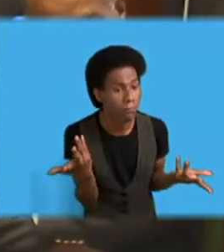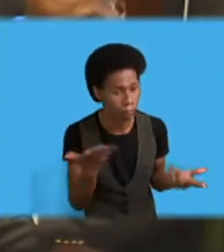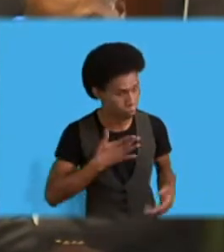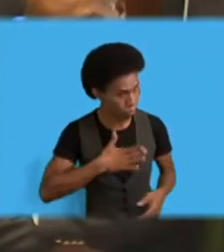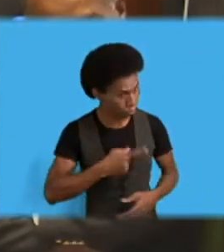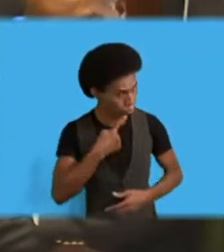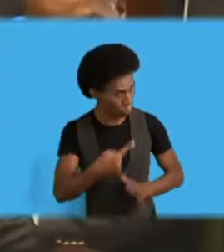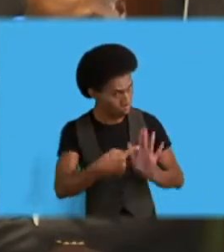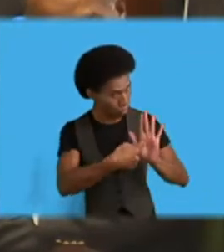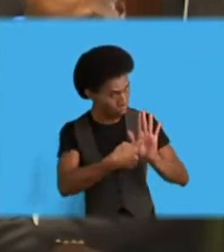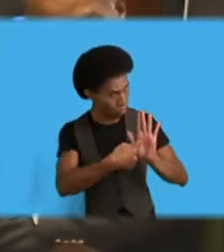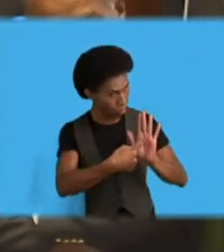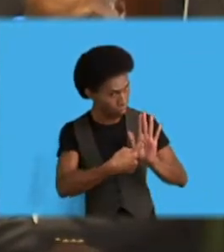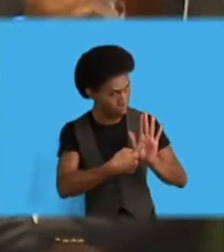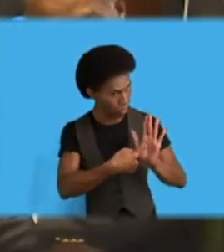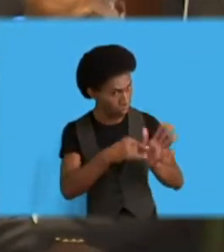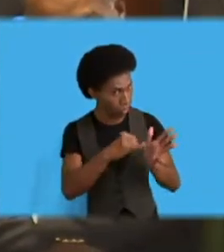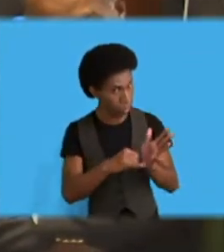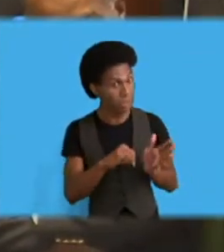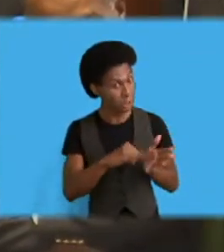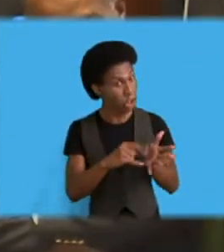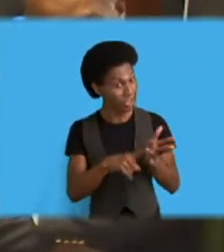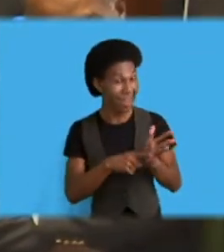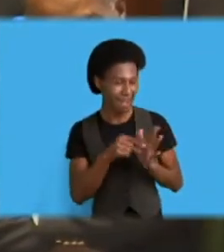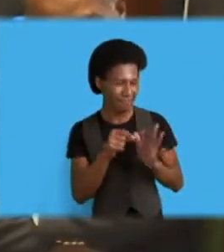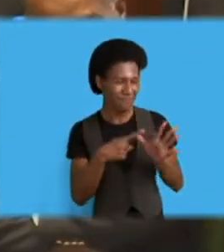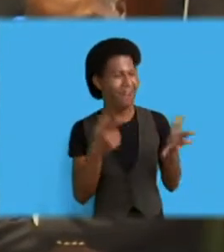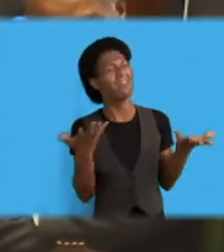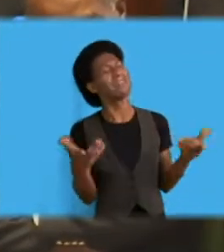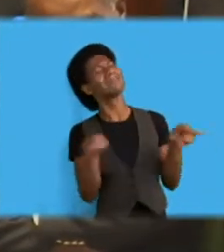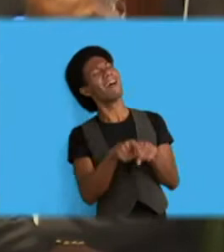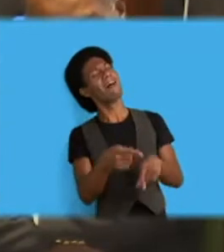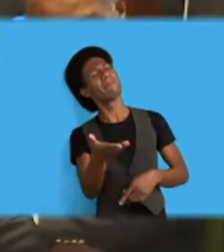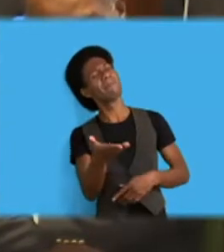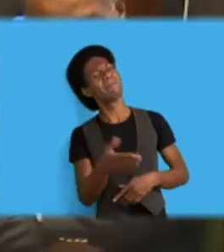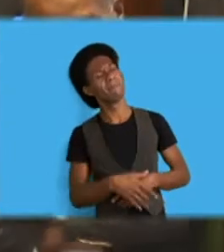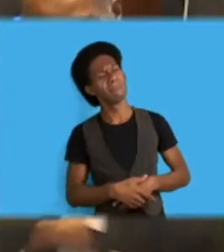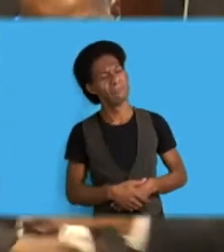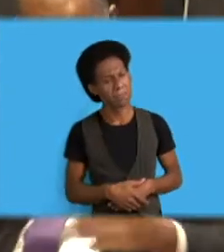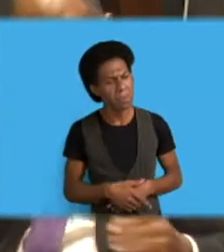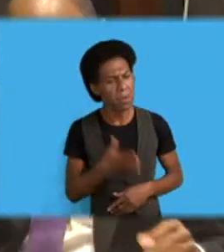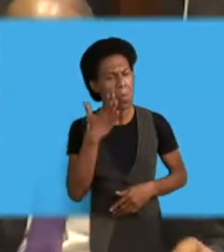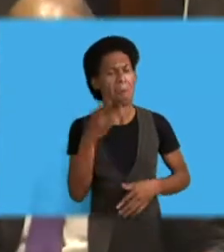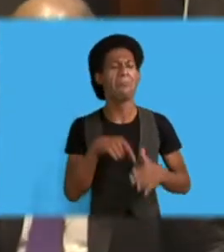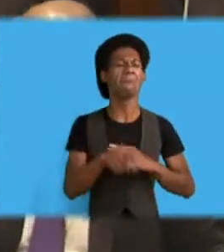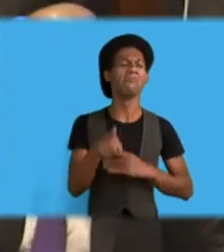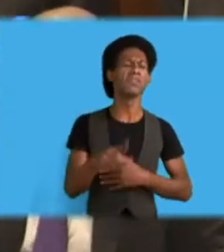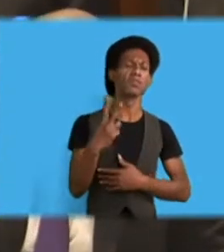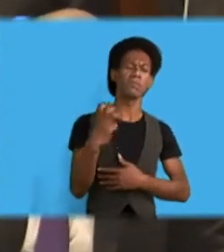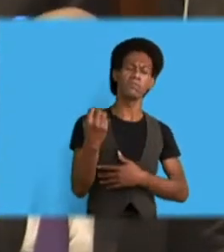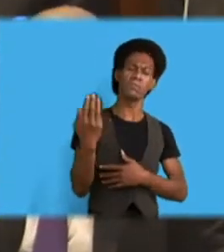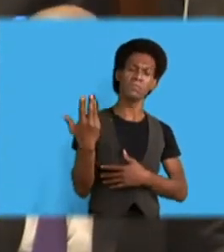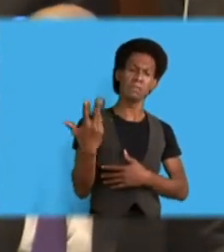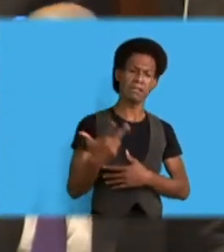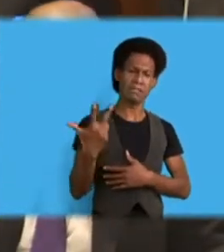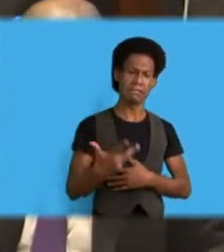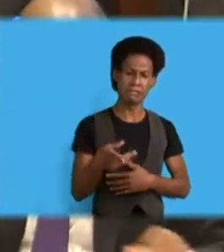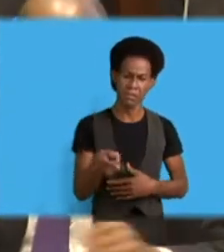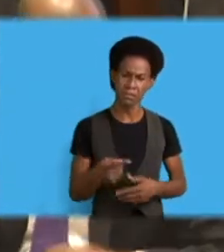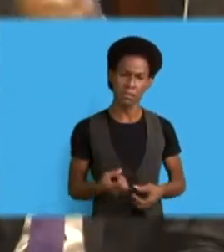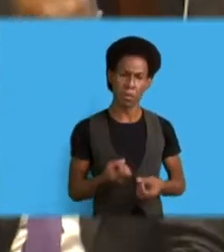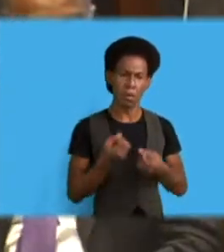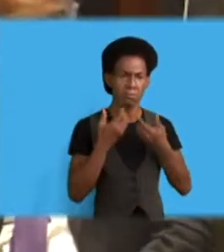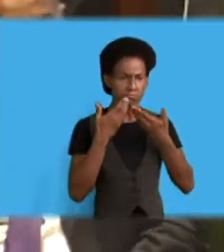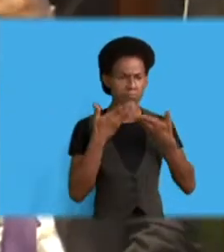such a summit in 2018. Expounding a little further, Mr. Deputy Speaker, sir, it was made public that there have been